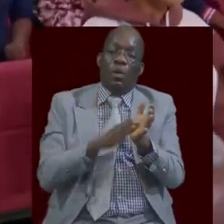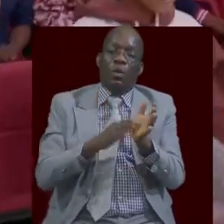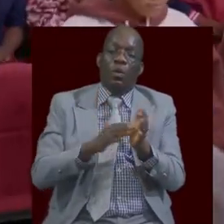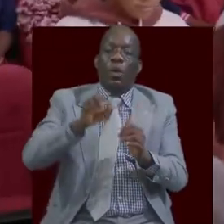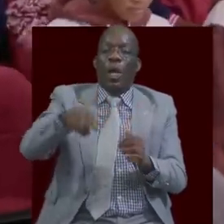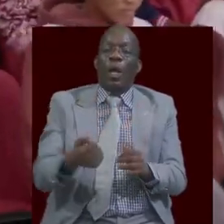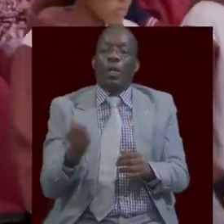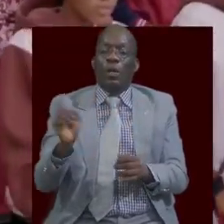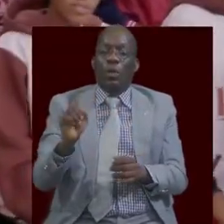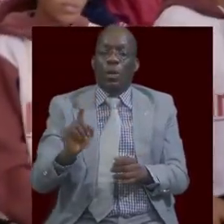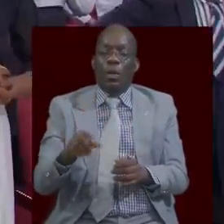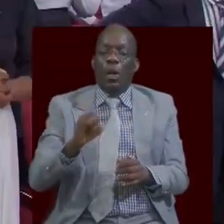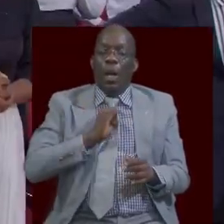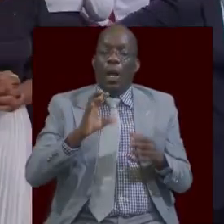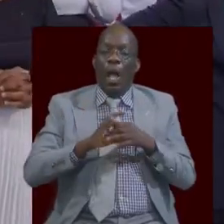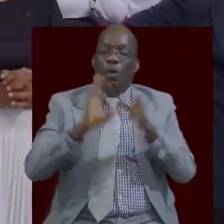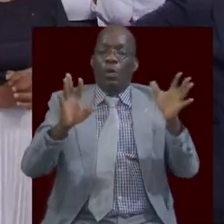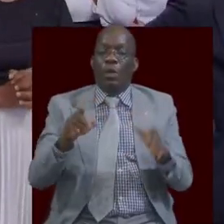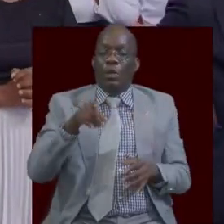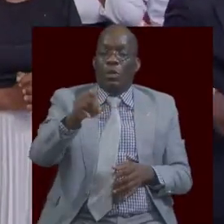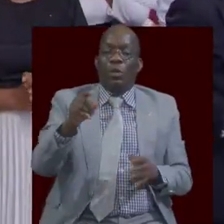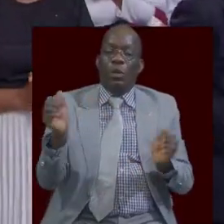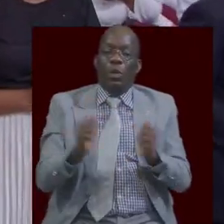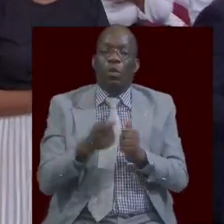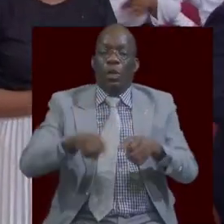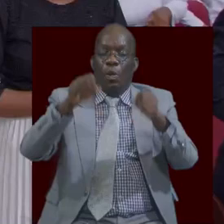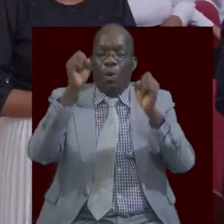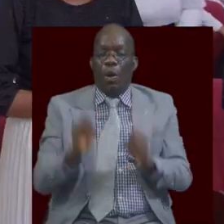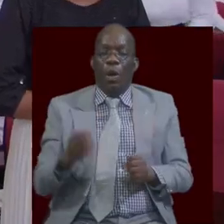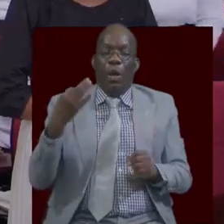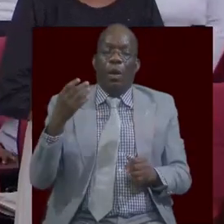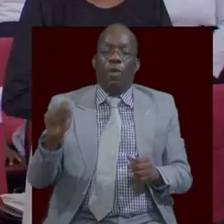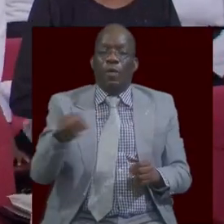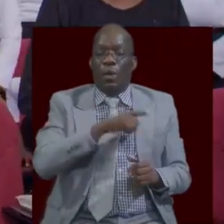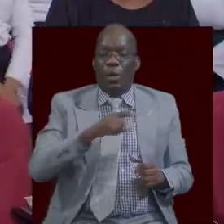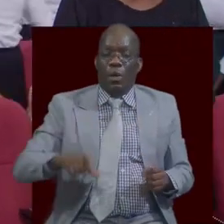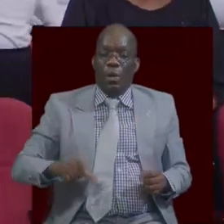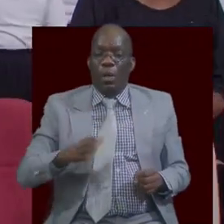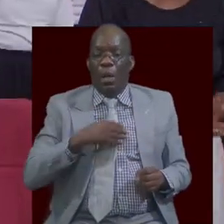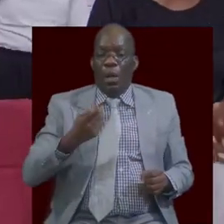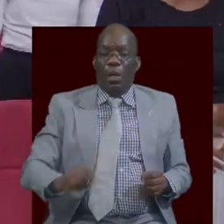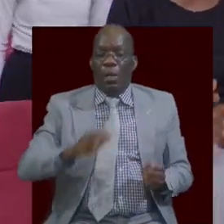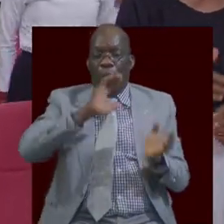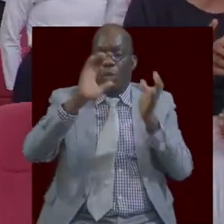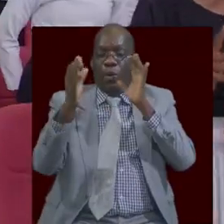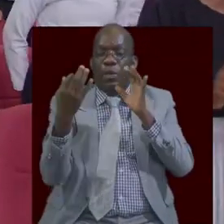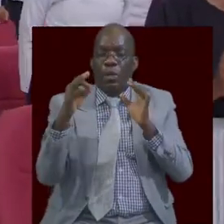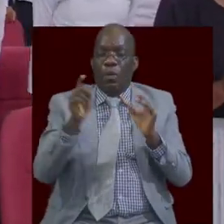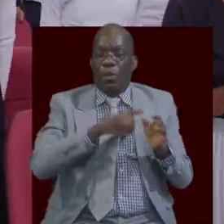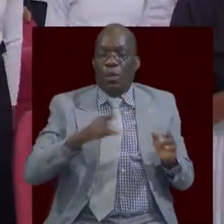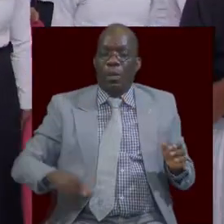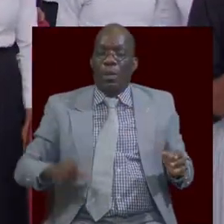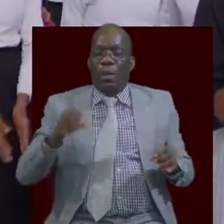Anywhere, I release you with the power of the Lord and the presence of the Lord in your life. Be